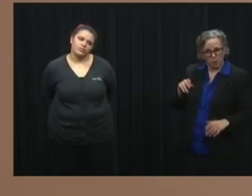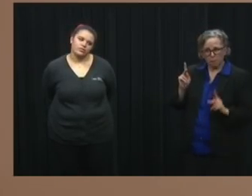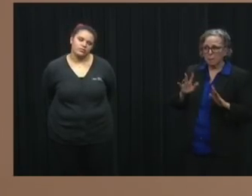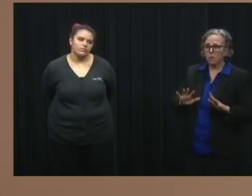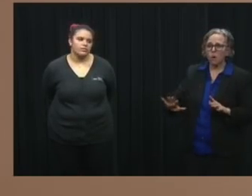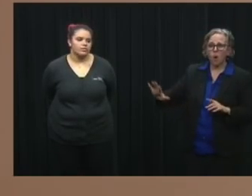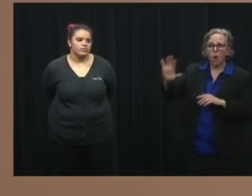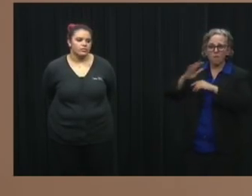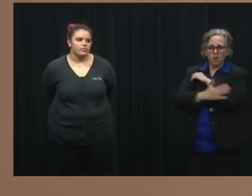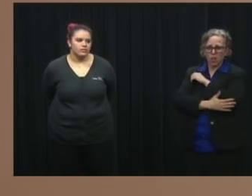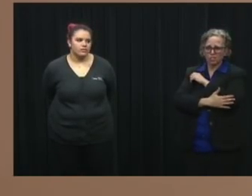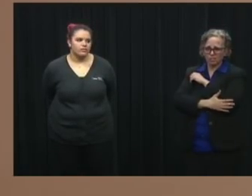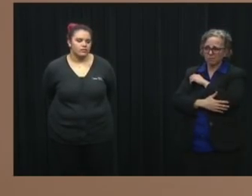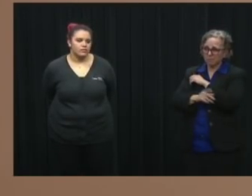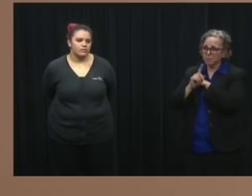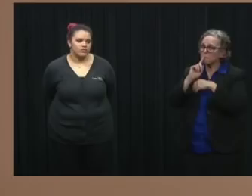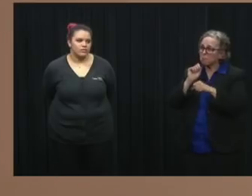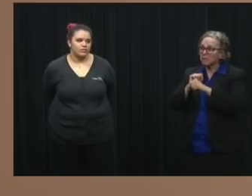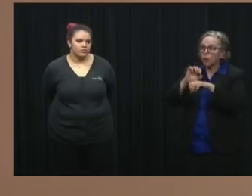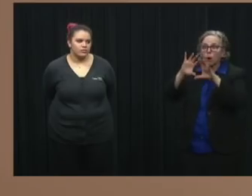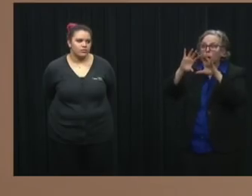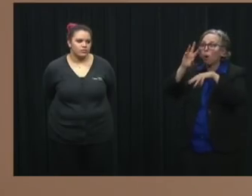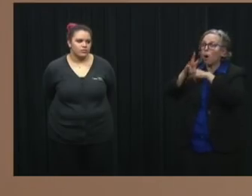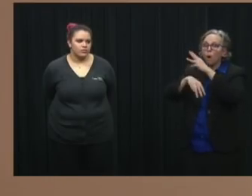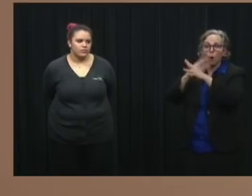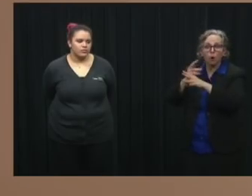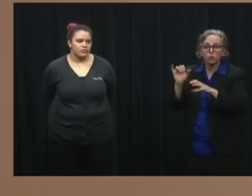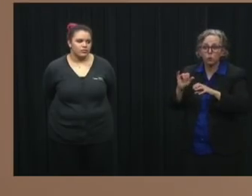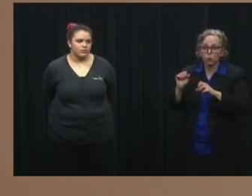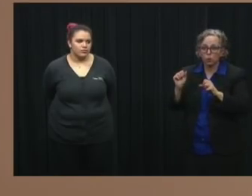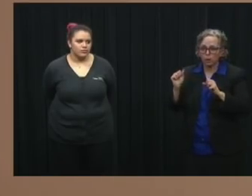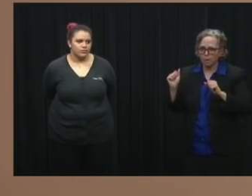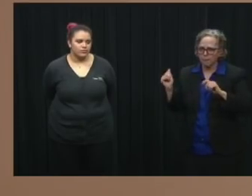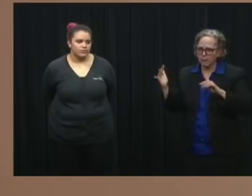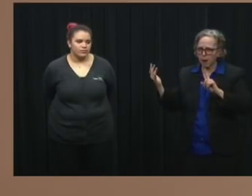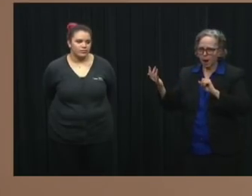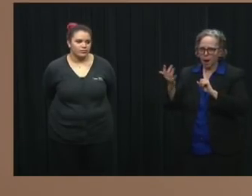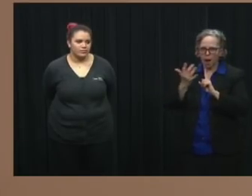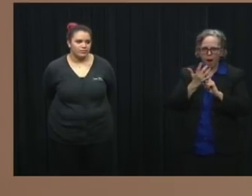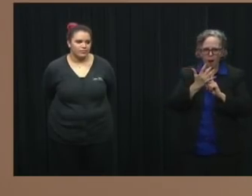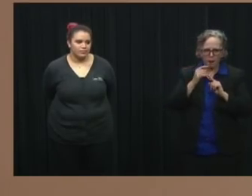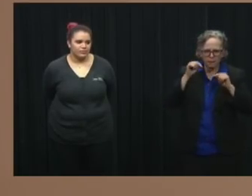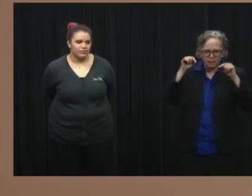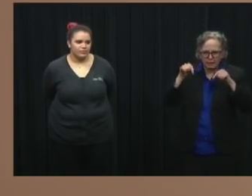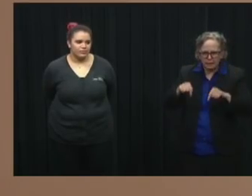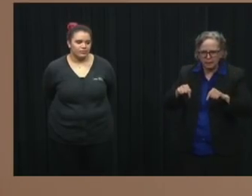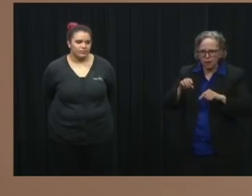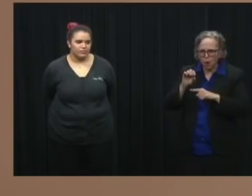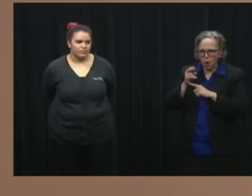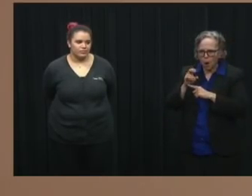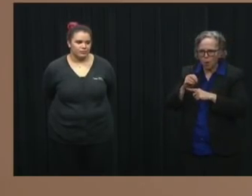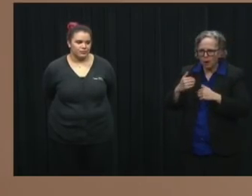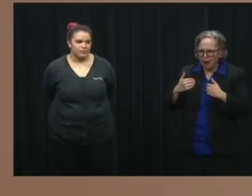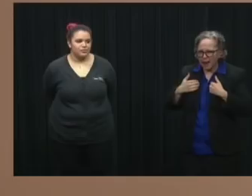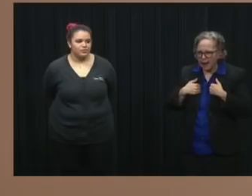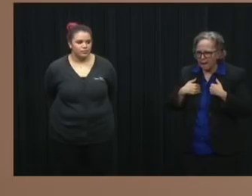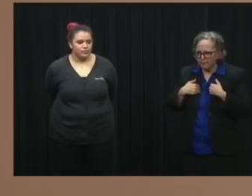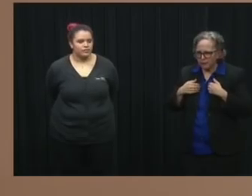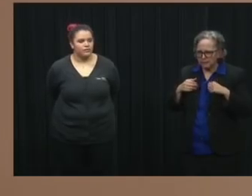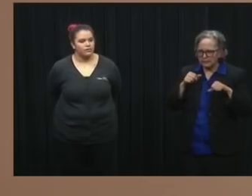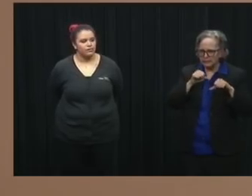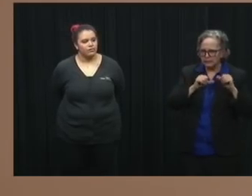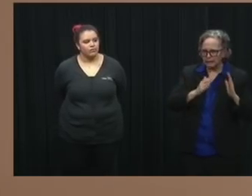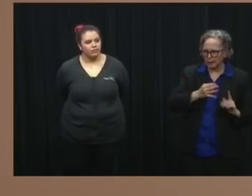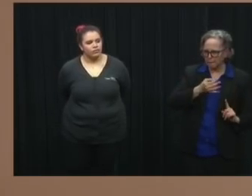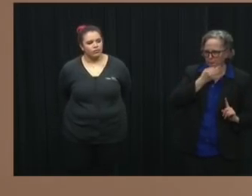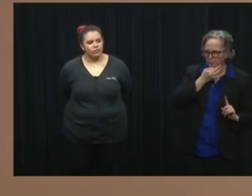have within Ohio this group of data scientists, data analytics, and modelers, both on the health side, but also on the